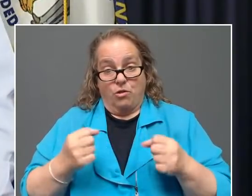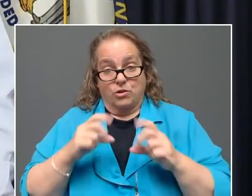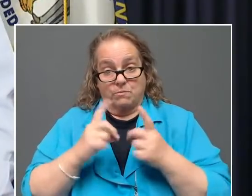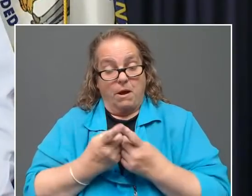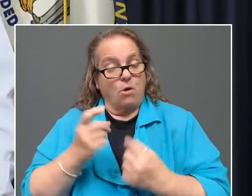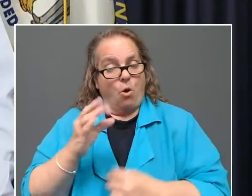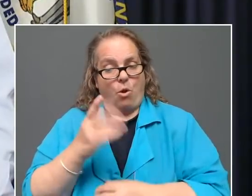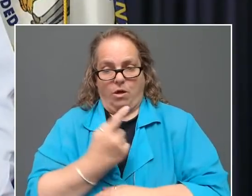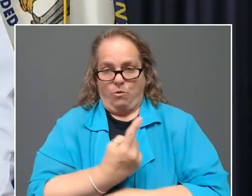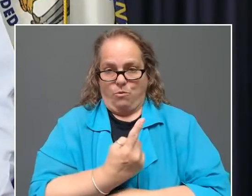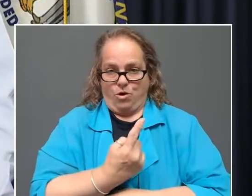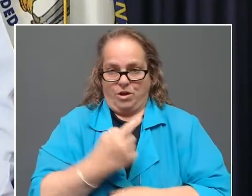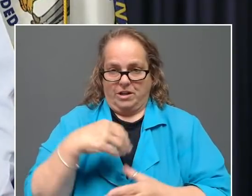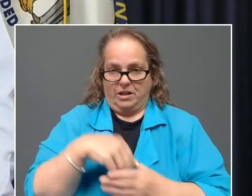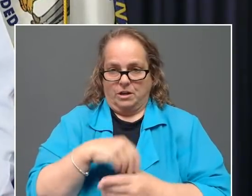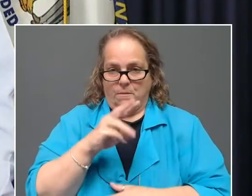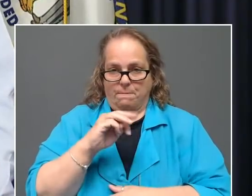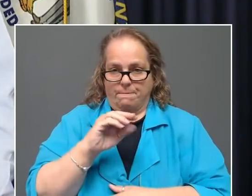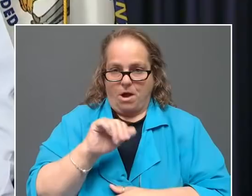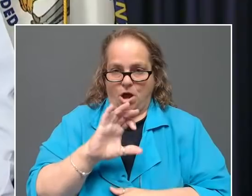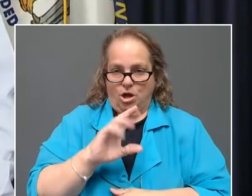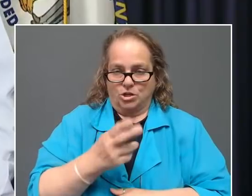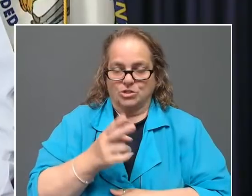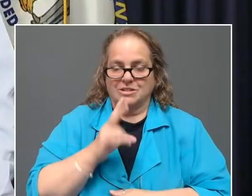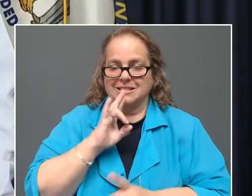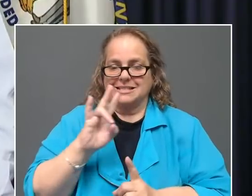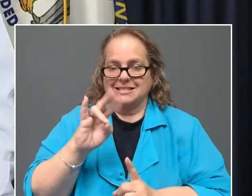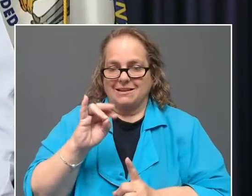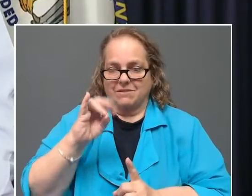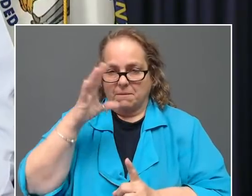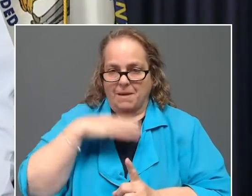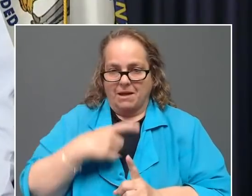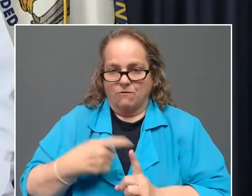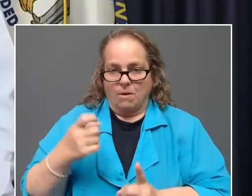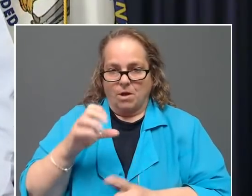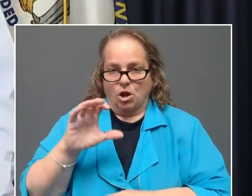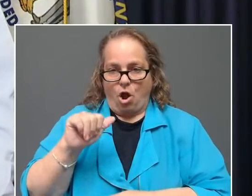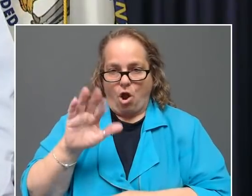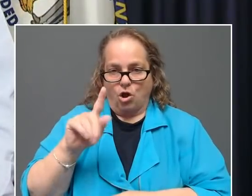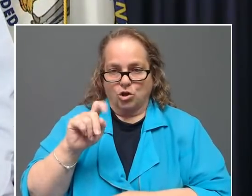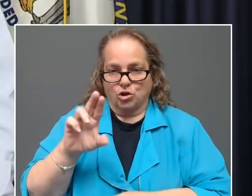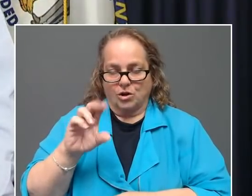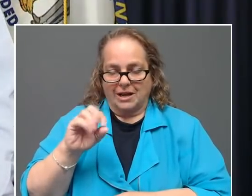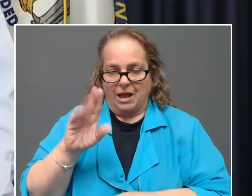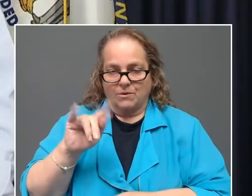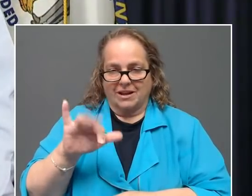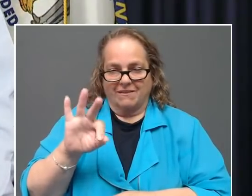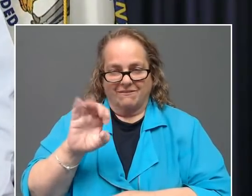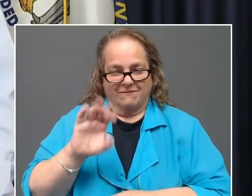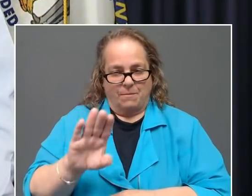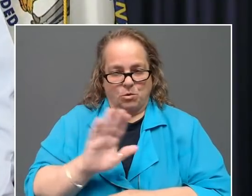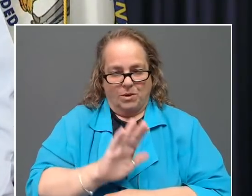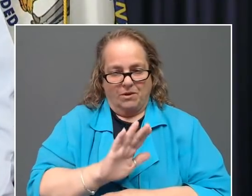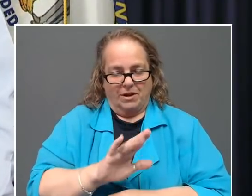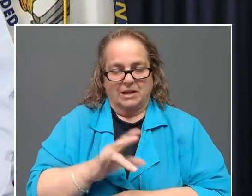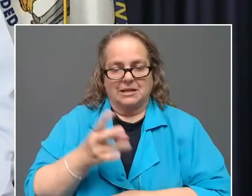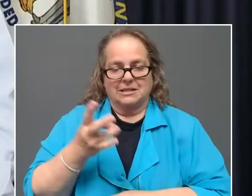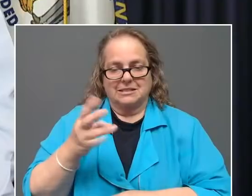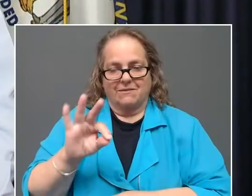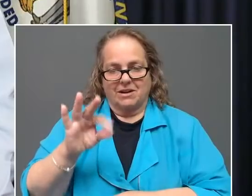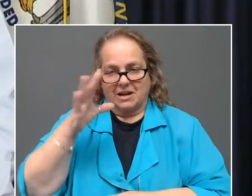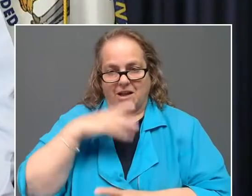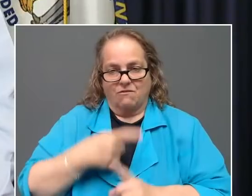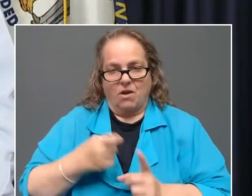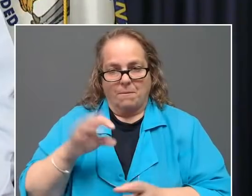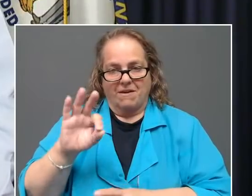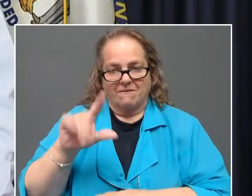March. They include a 70-year-old man from Carter County. It's a February death. A 79-year-old man from Fleming.